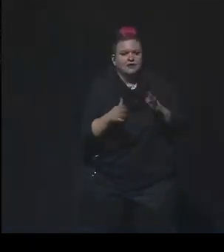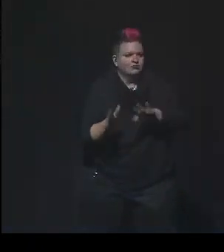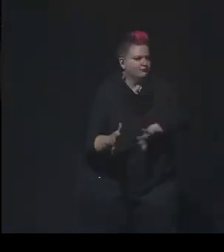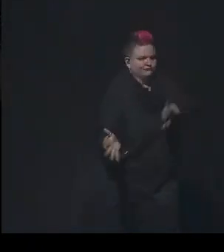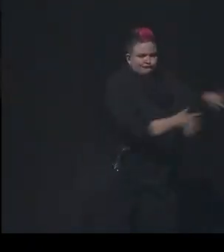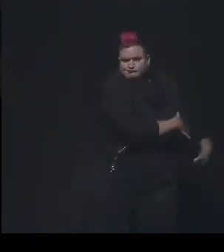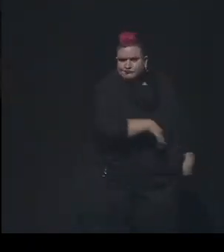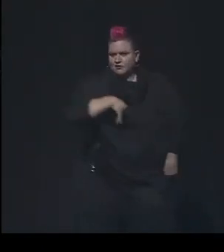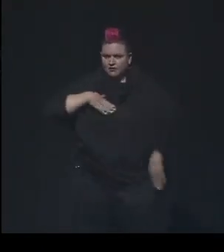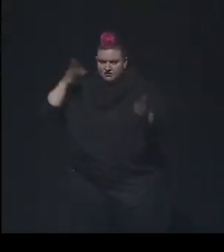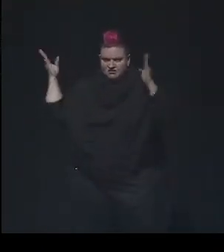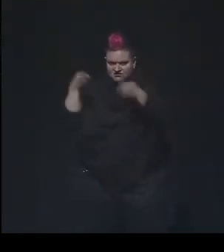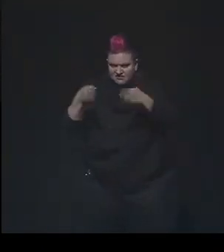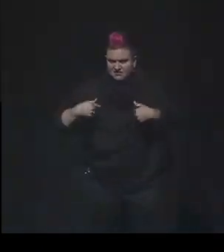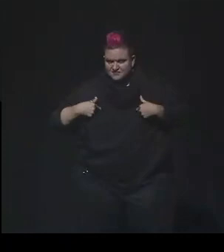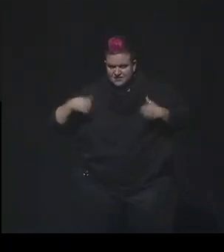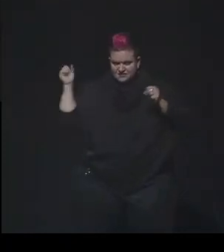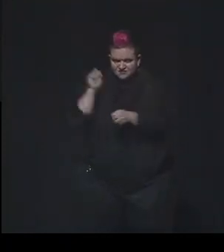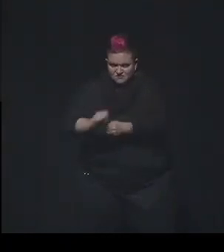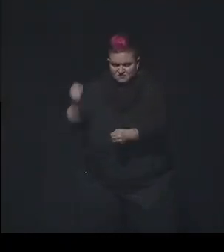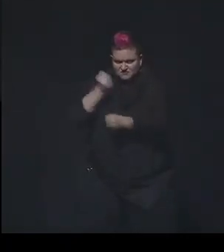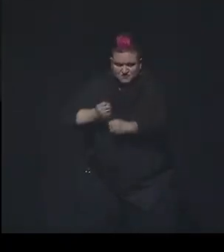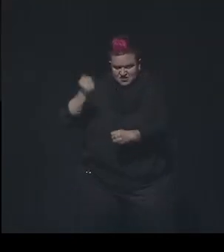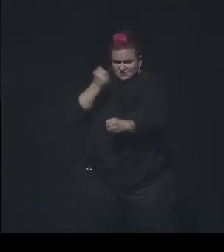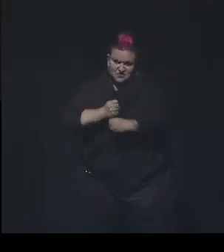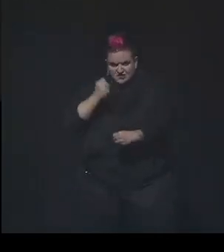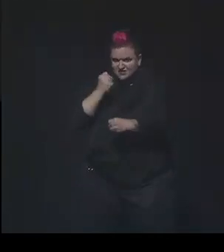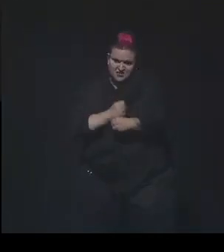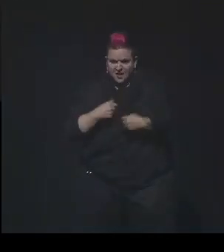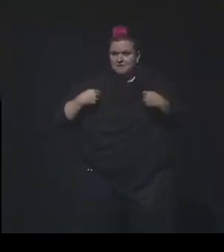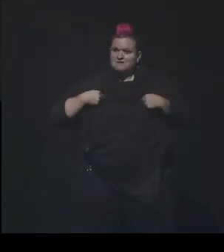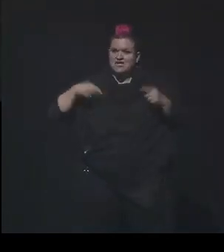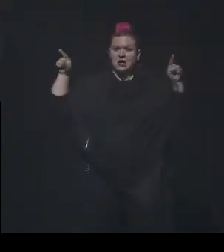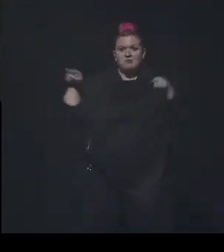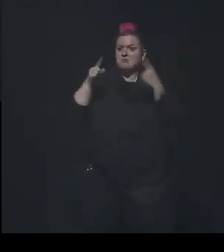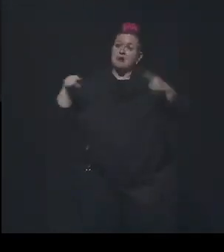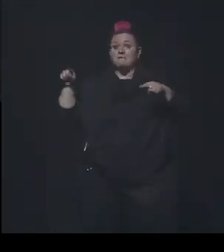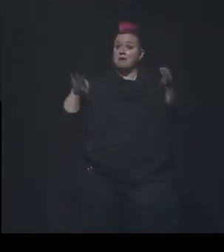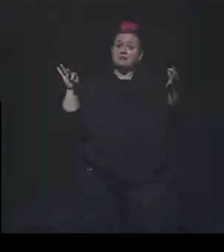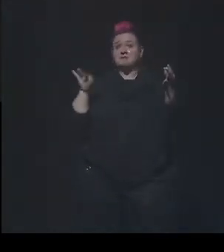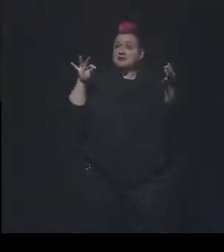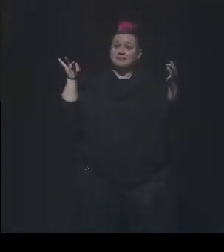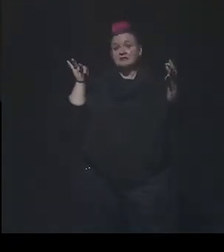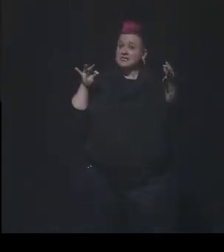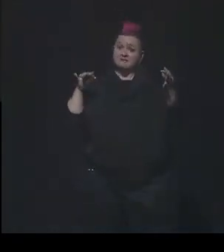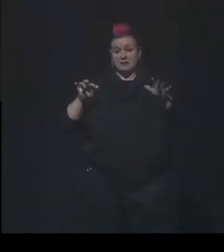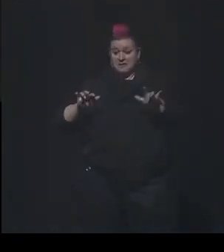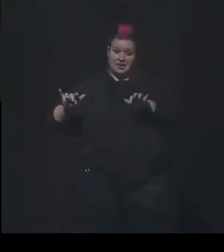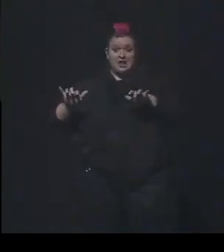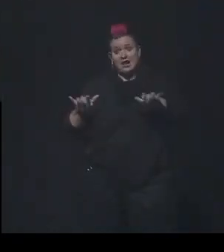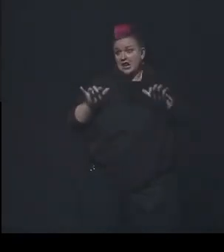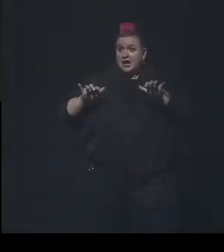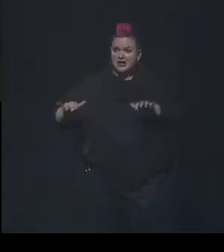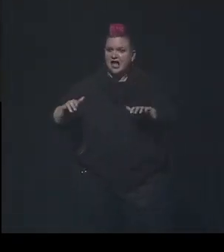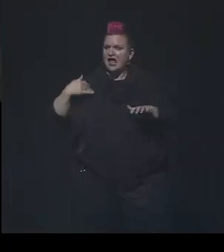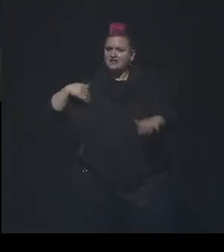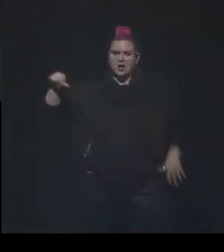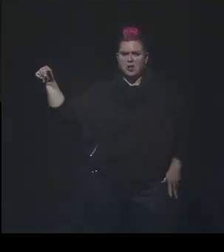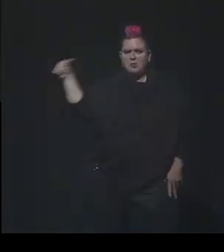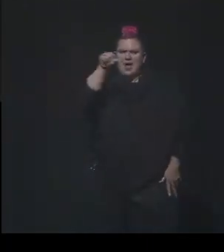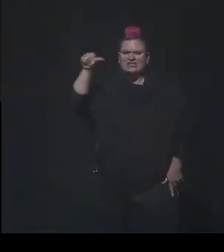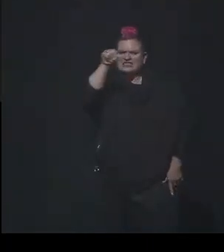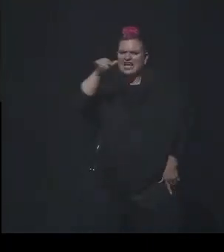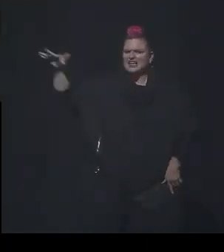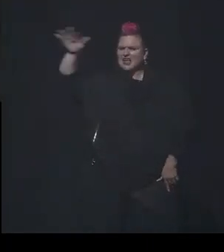had to switch lanes. Brittle bones were my vice. So I started with North Indian classical music, and I learned the Western side. On